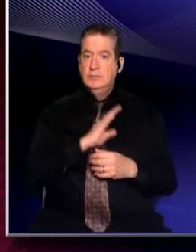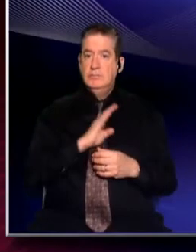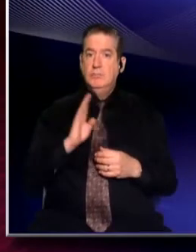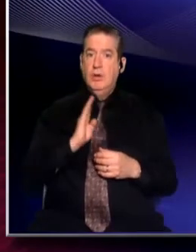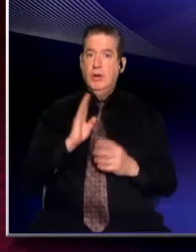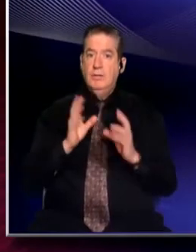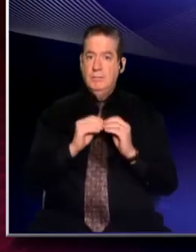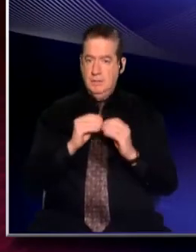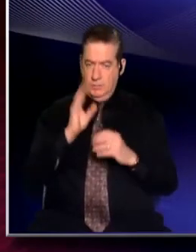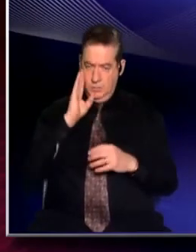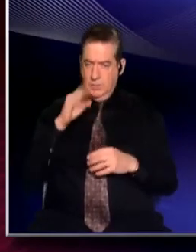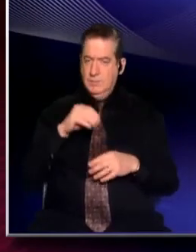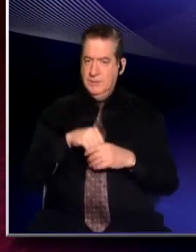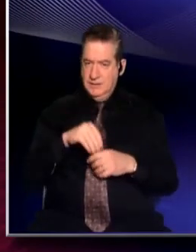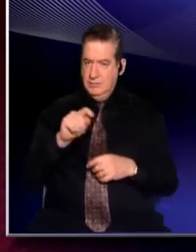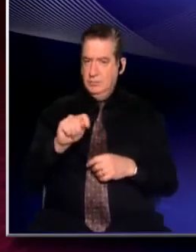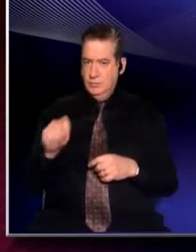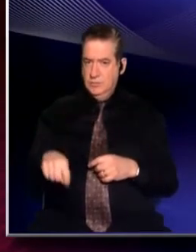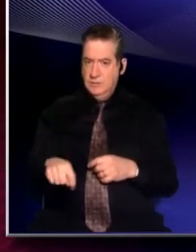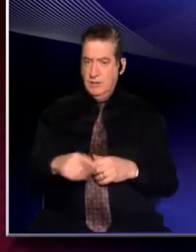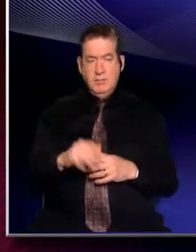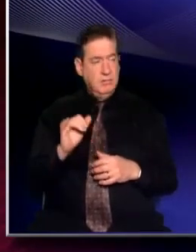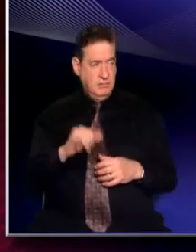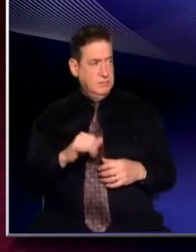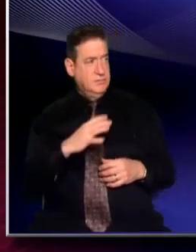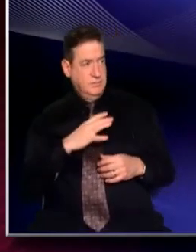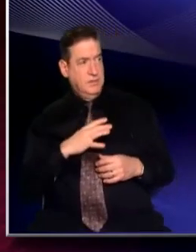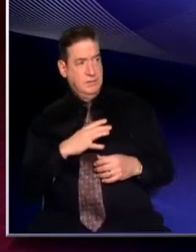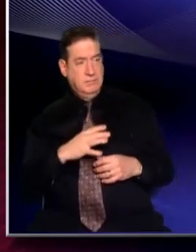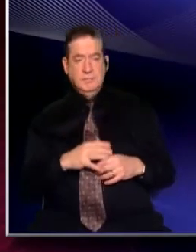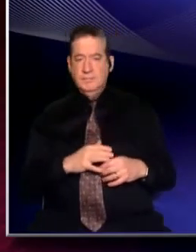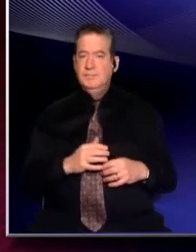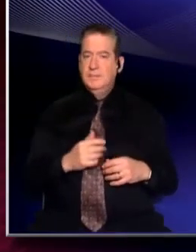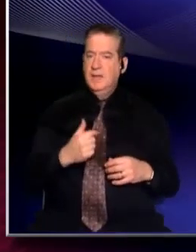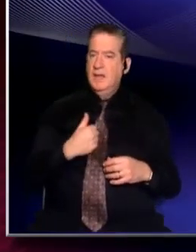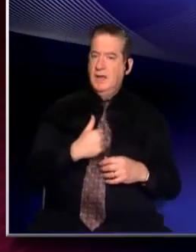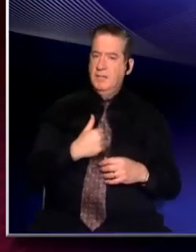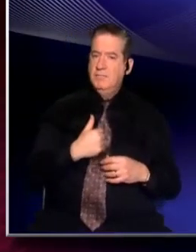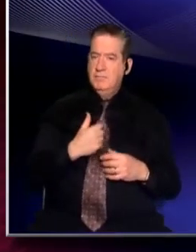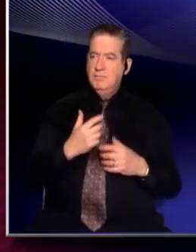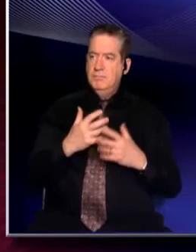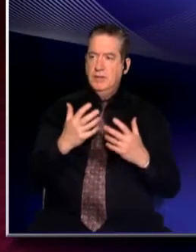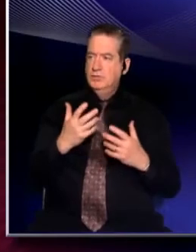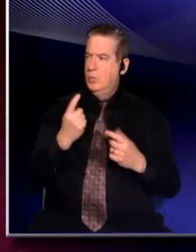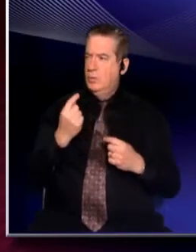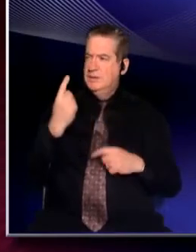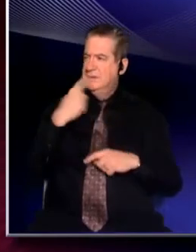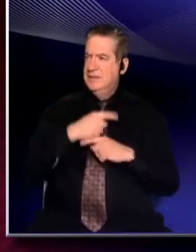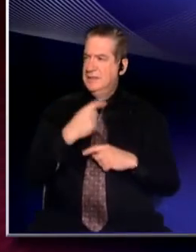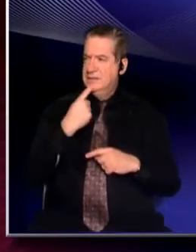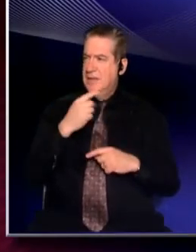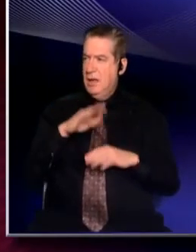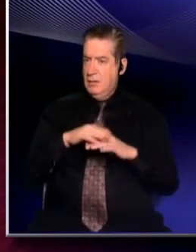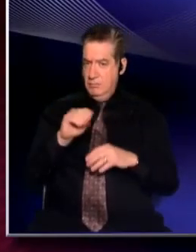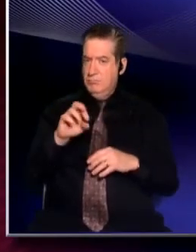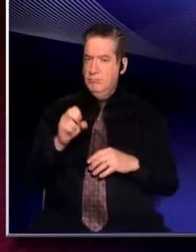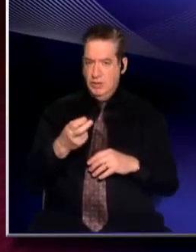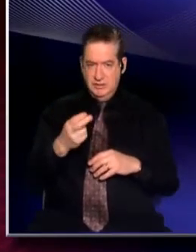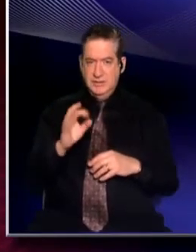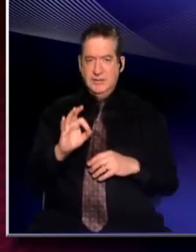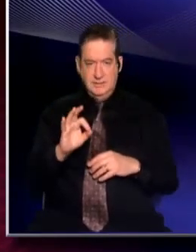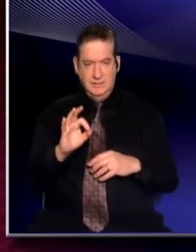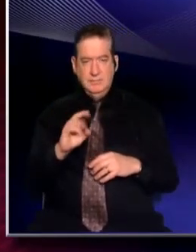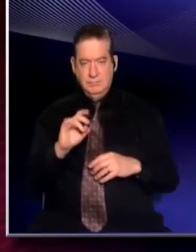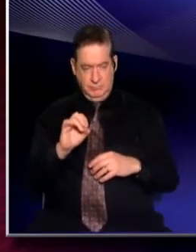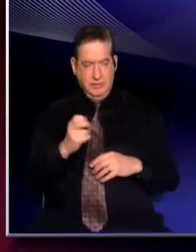will be in Tucson And that's fine. on March, what day did I say? March 9th. 9th.